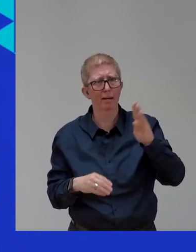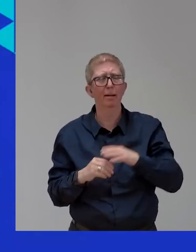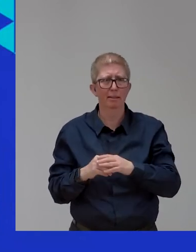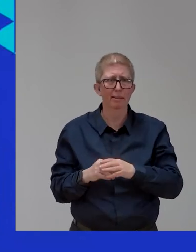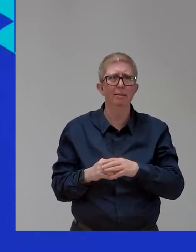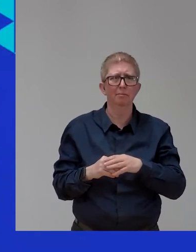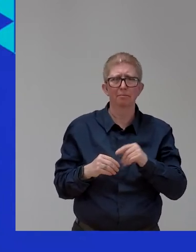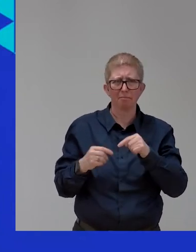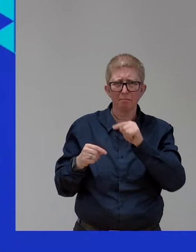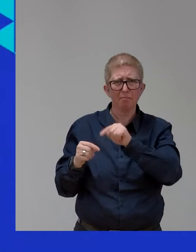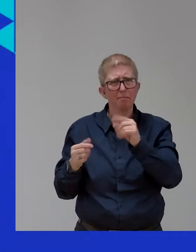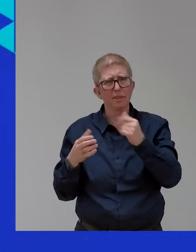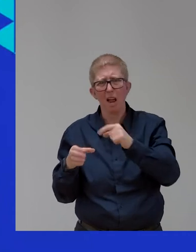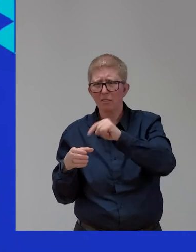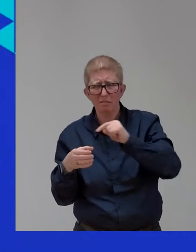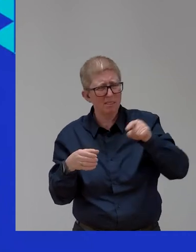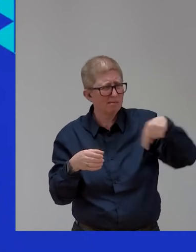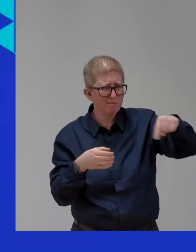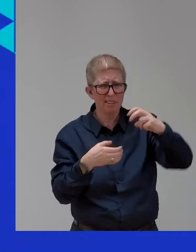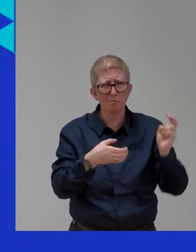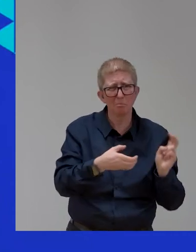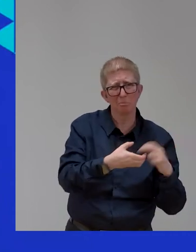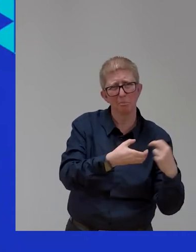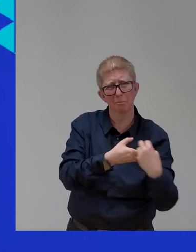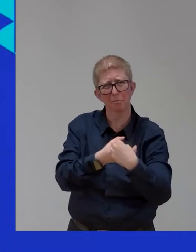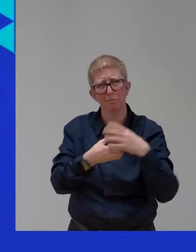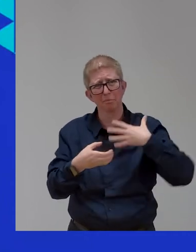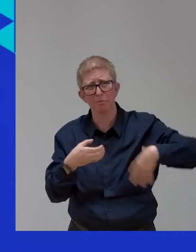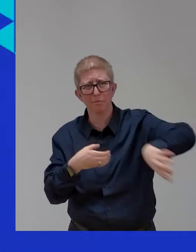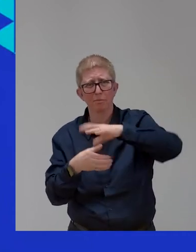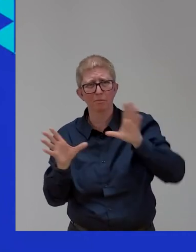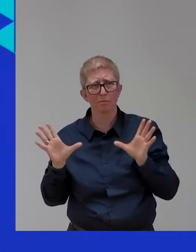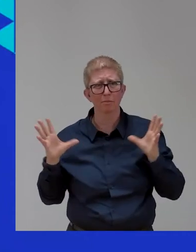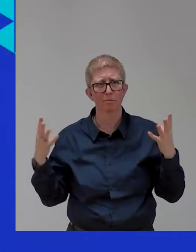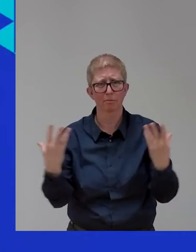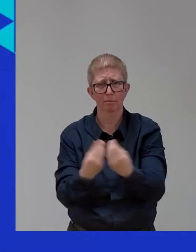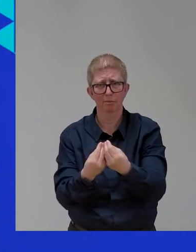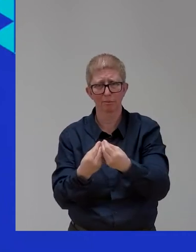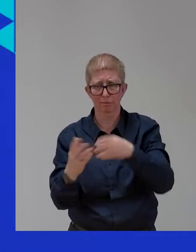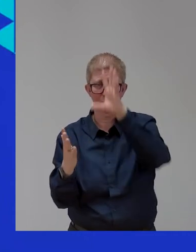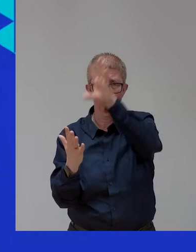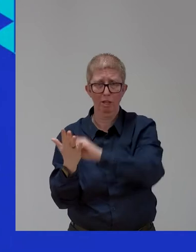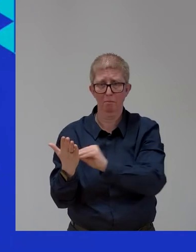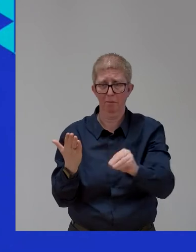we actually launched the publication on digital economy yesterday. So just to summarize, I think it's always